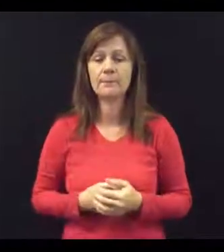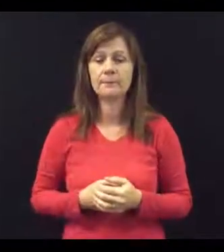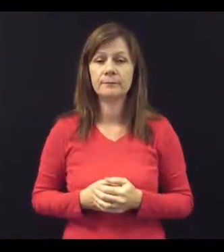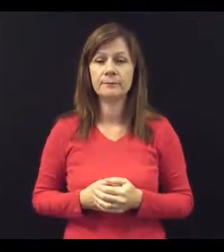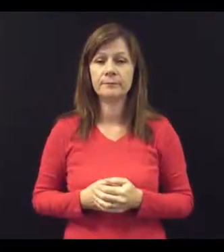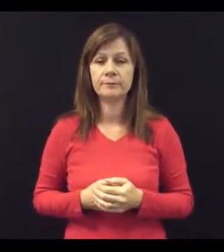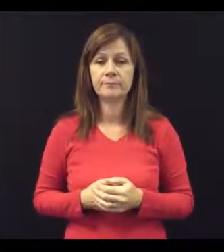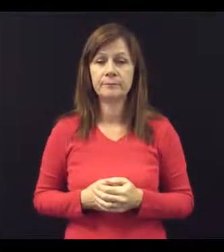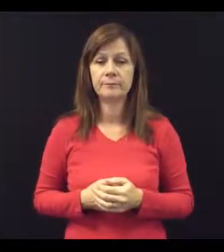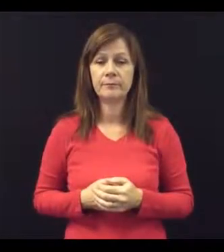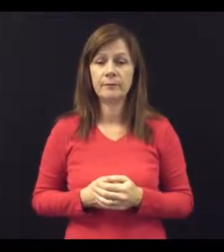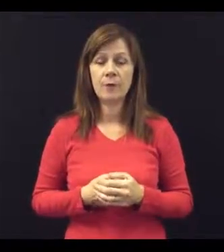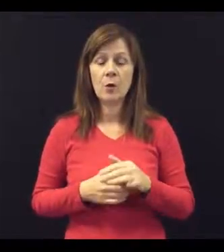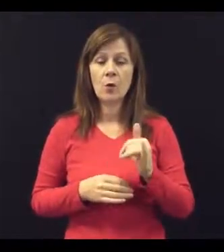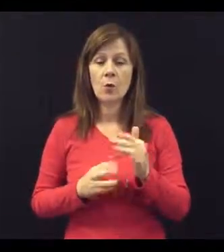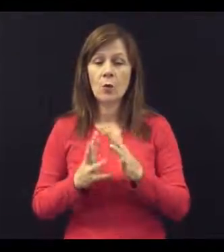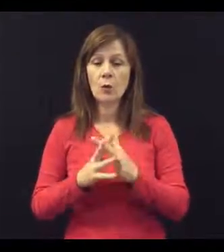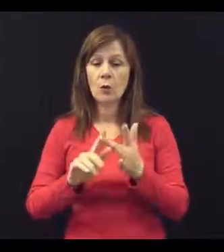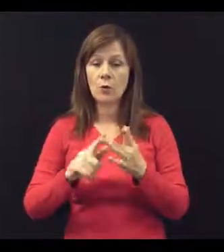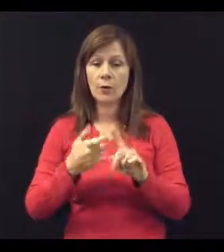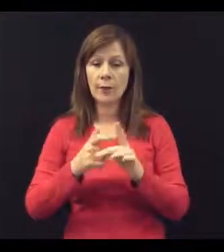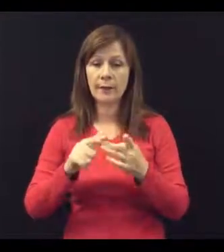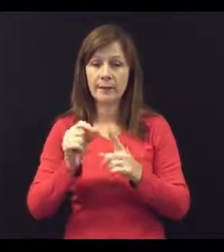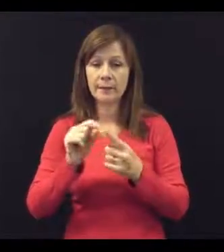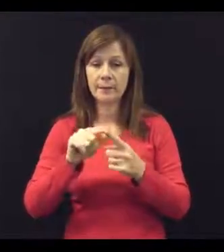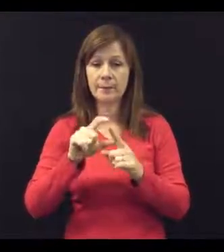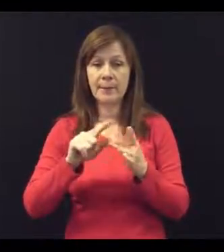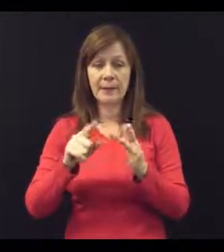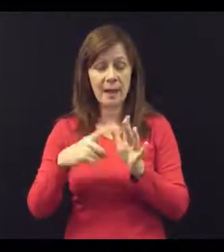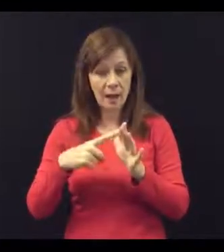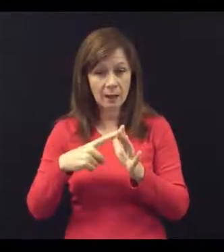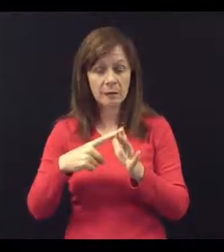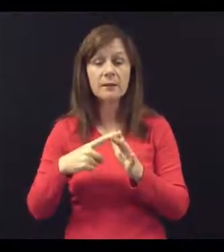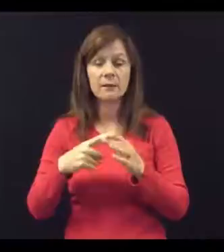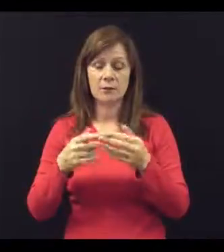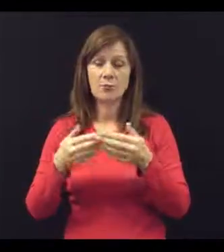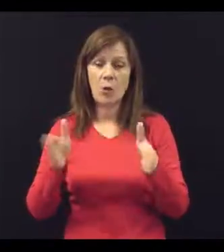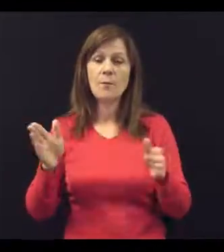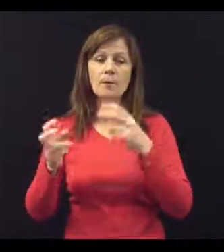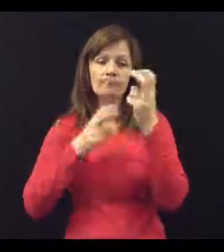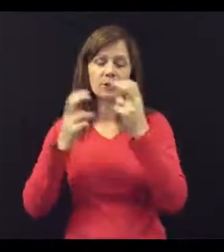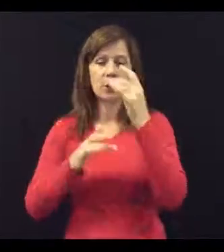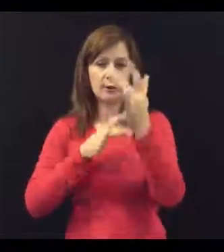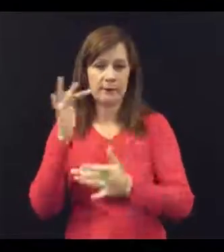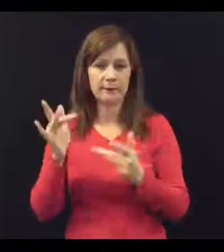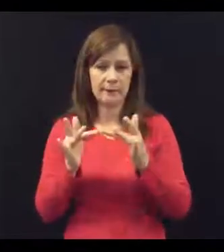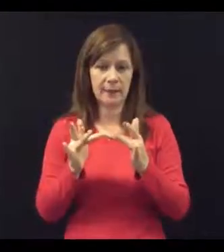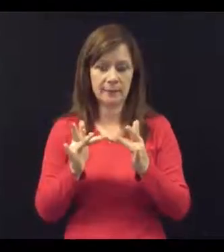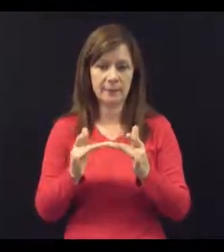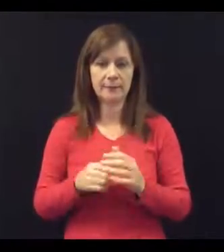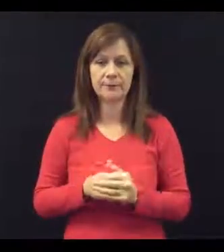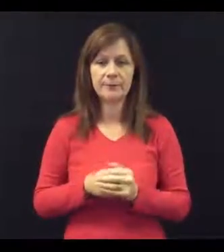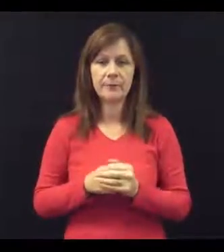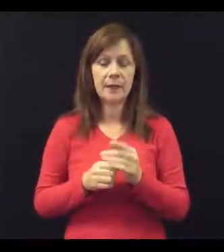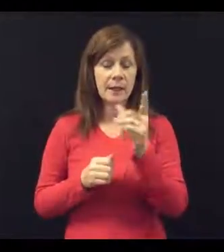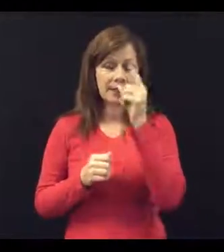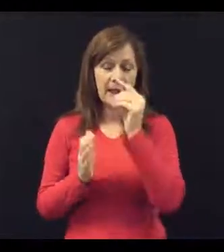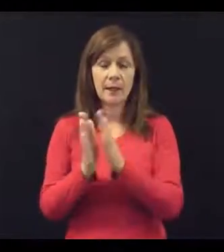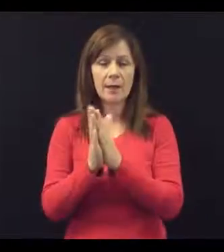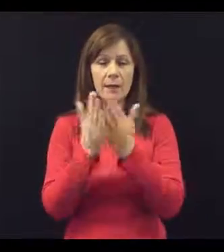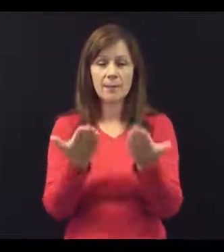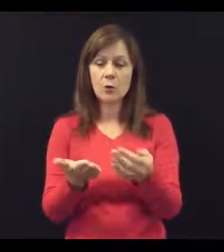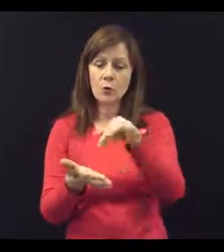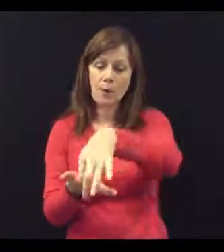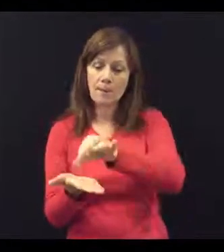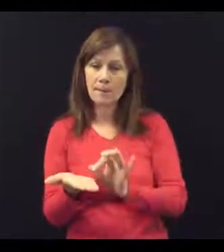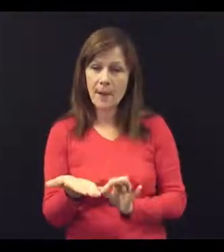entered. Tapping the Search Wikipedia button will launch a Wikipedia search in Safari. You can bookmark any page